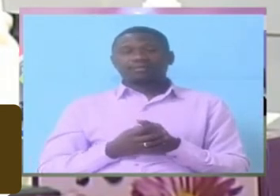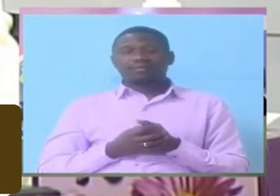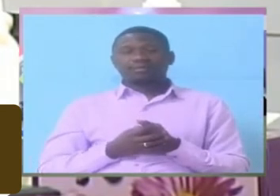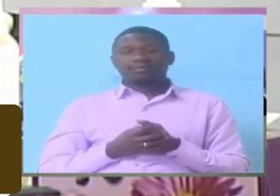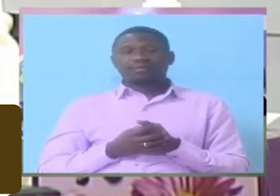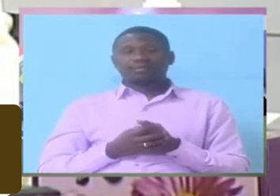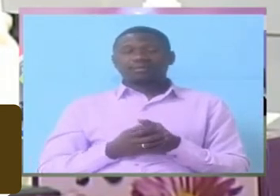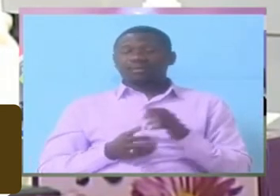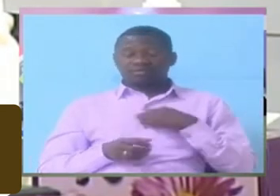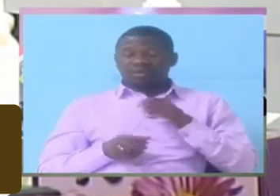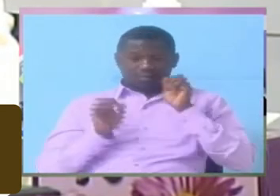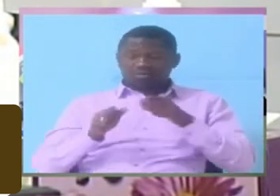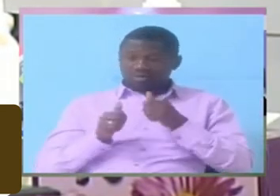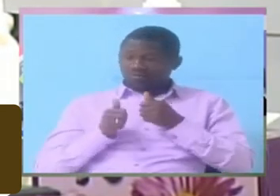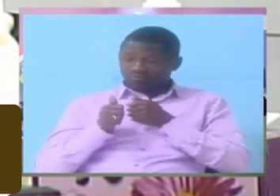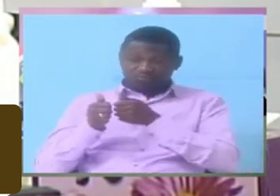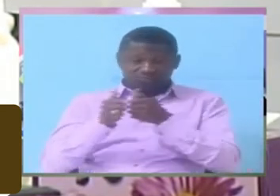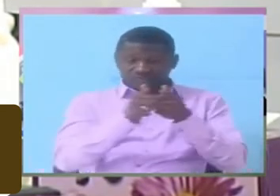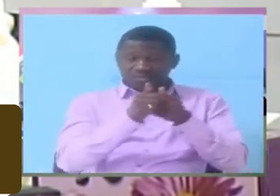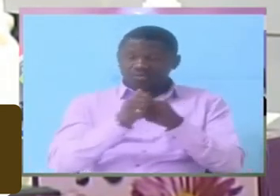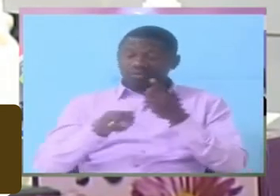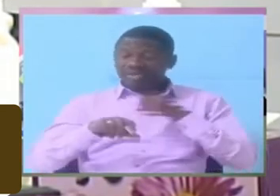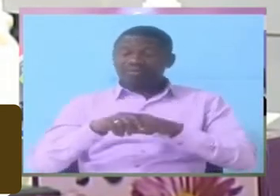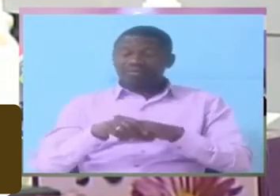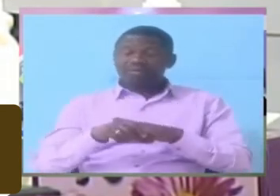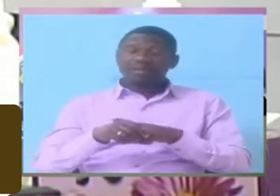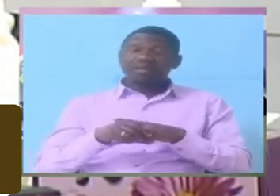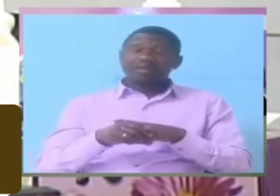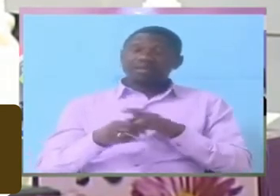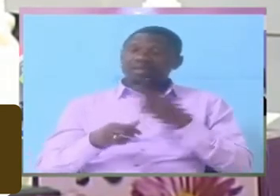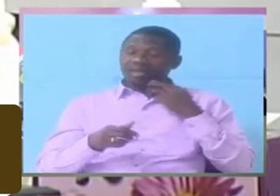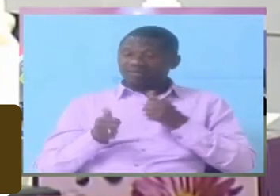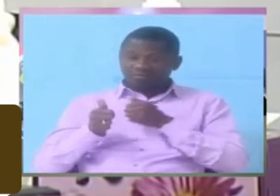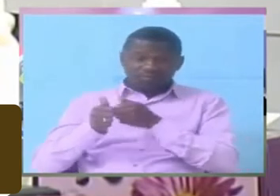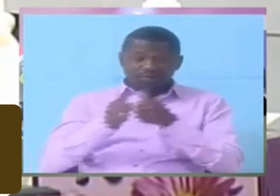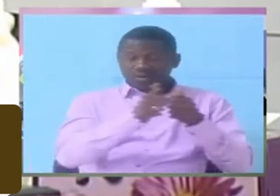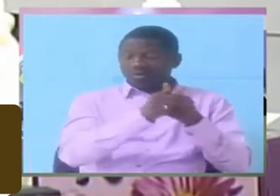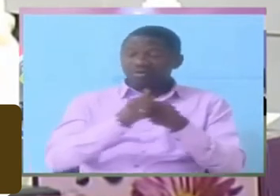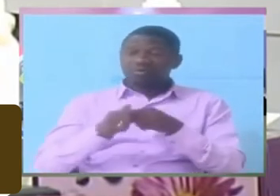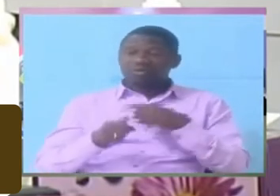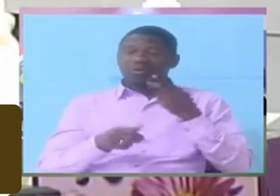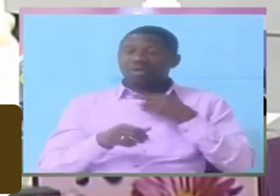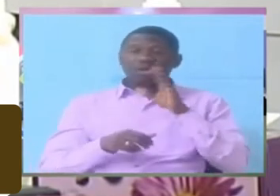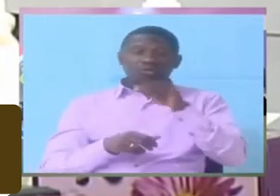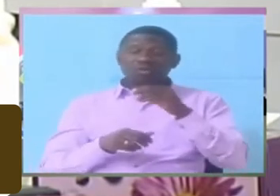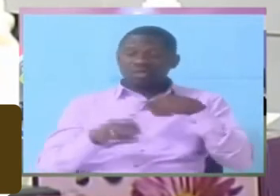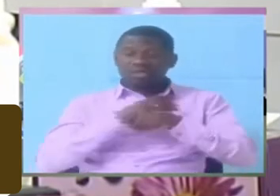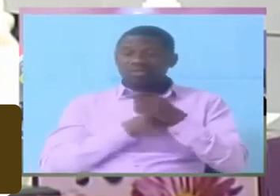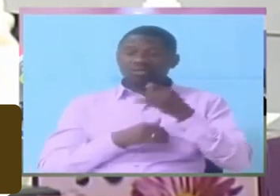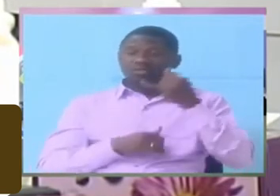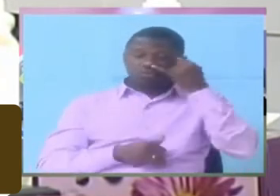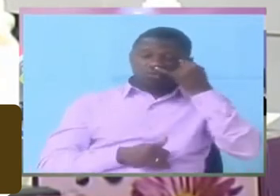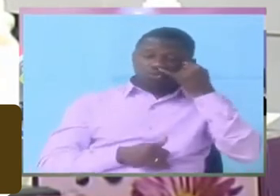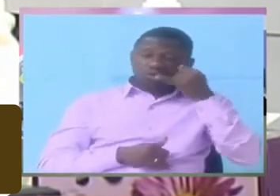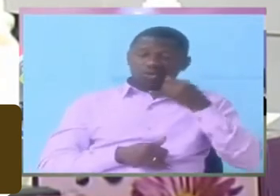possible pursue, because because sometimes when they are dealing in drugs and they